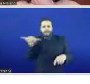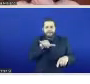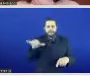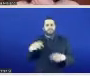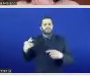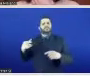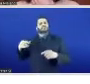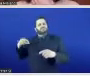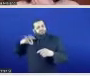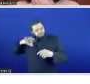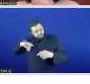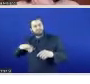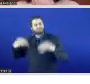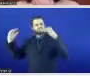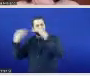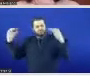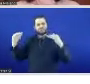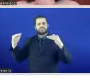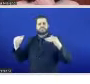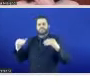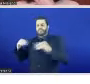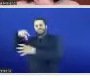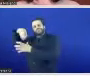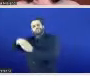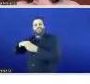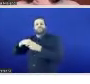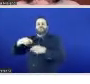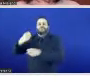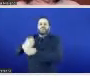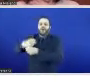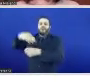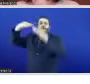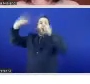work, teachers. Somebody asked in the questions about